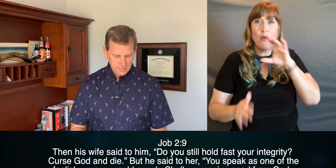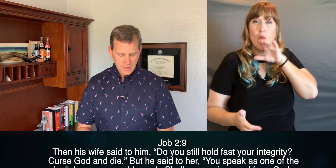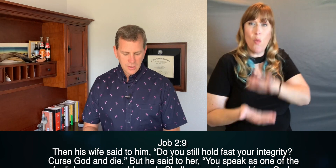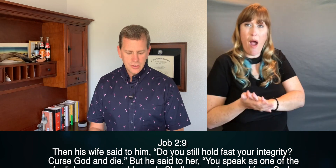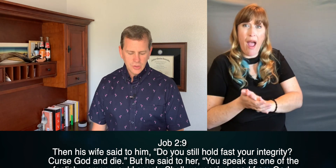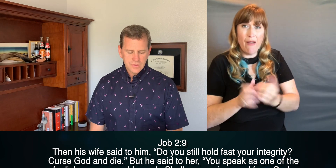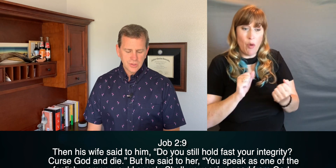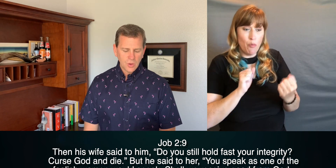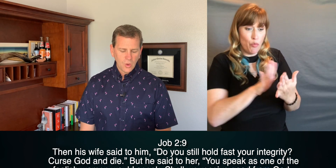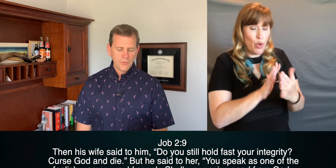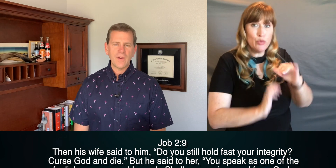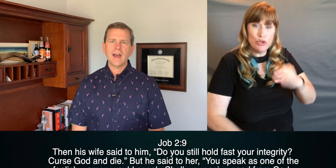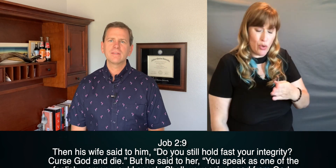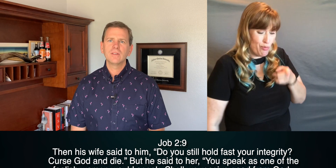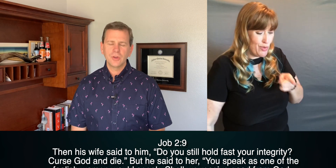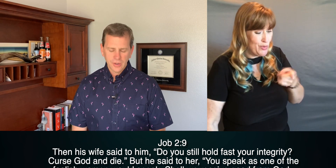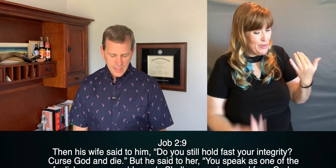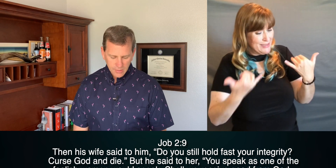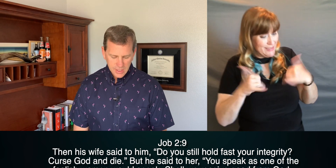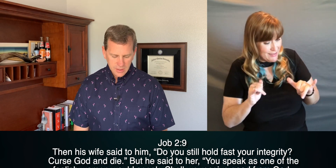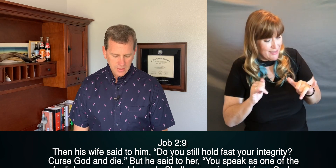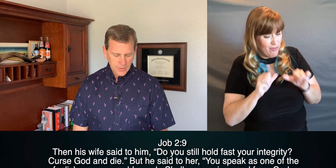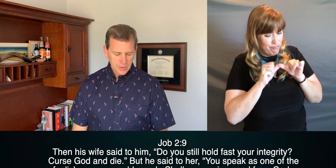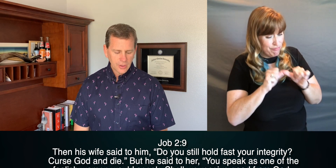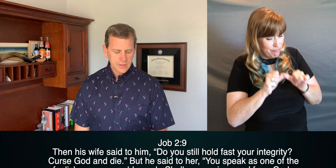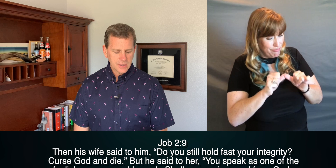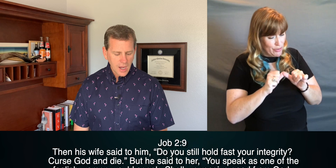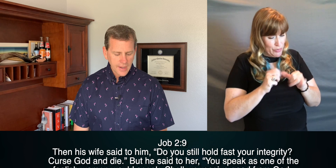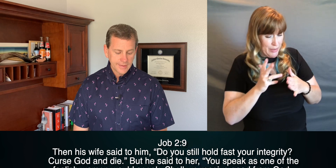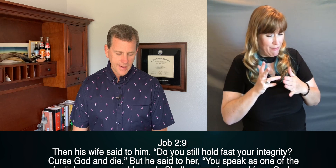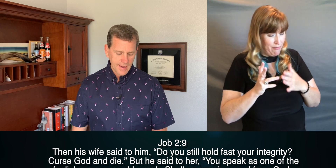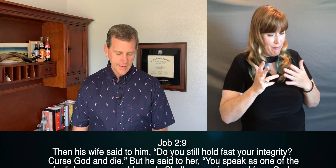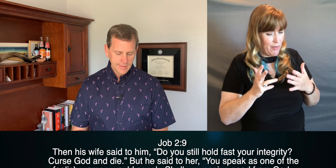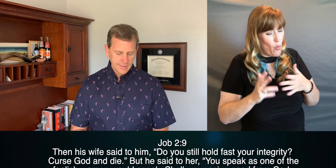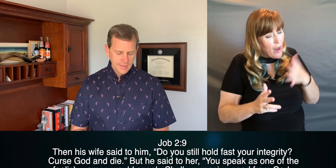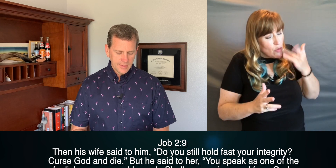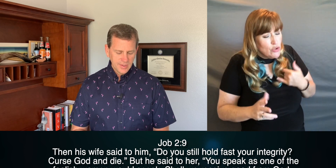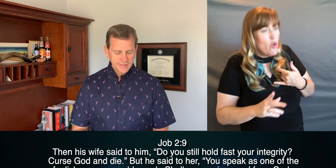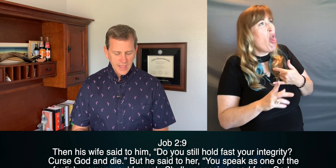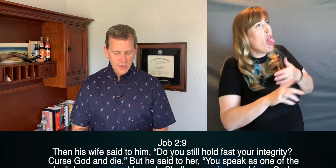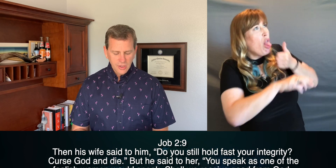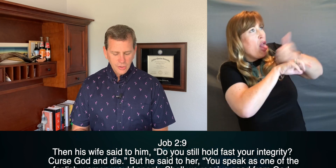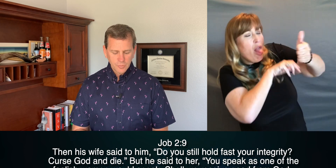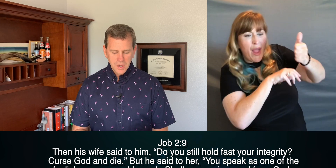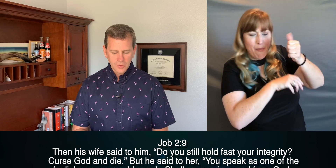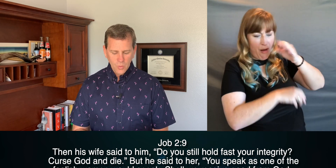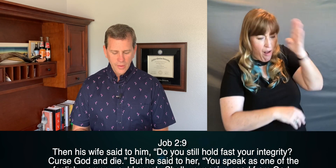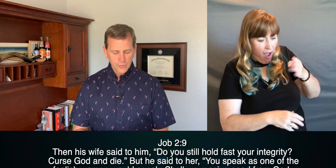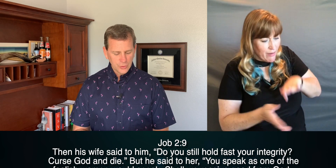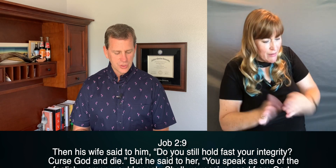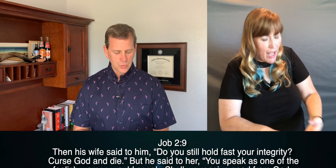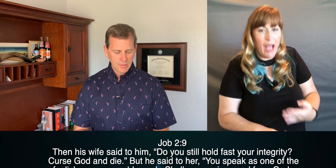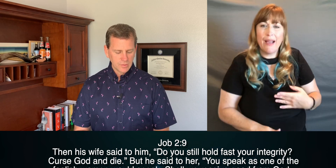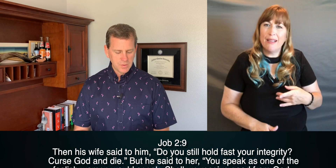says, do you still hold fast to your integrity? Curse God and die. But he said to her, you speak as one of